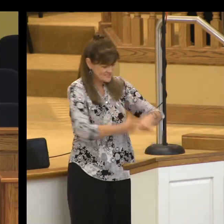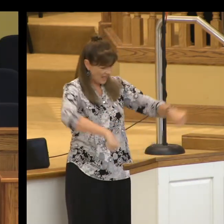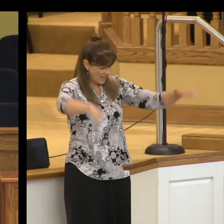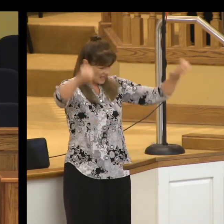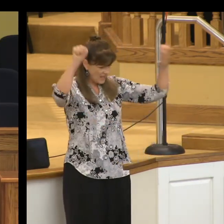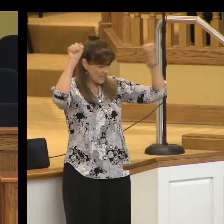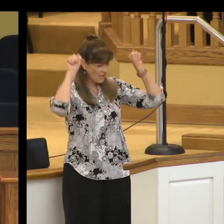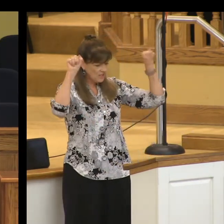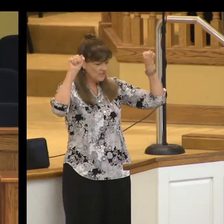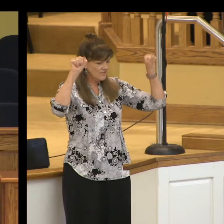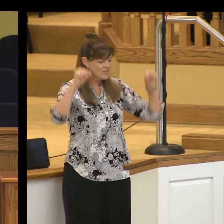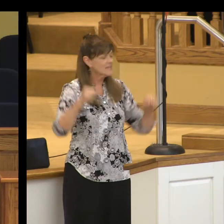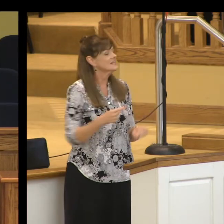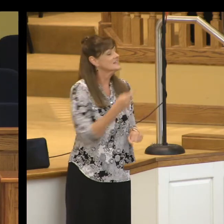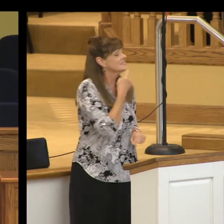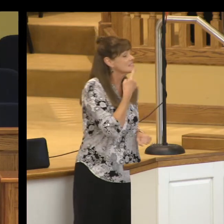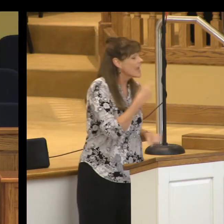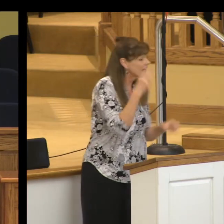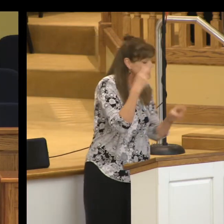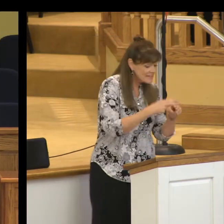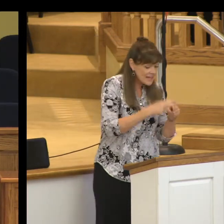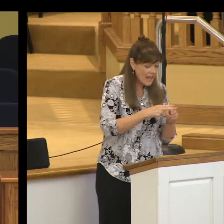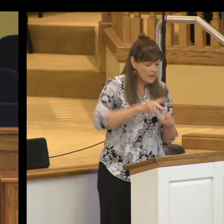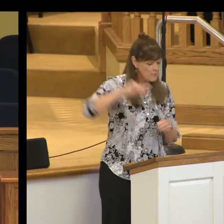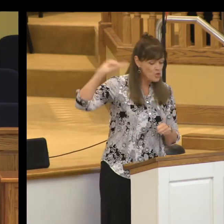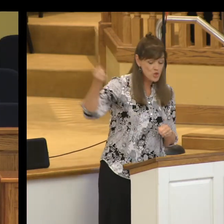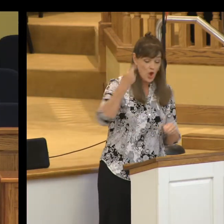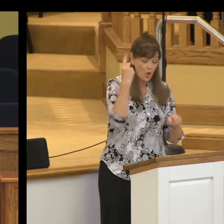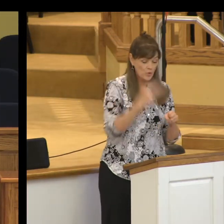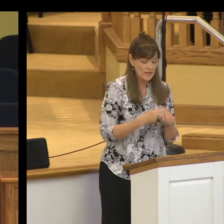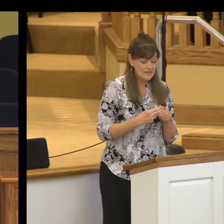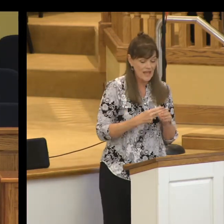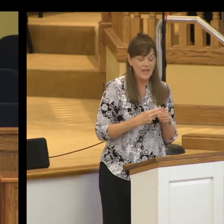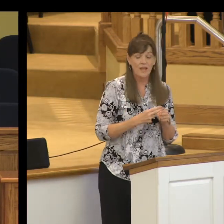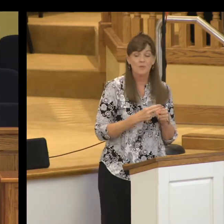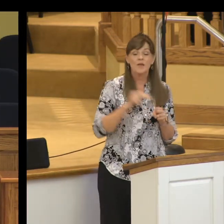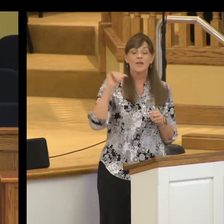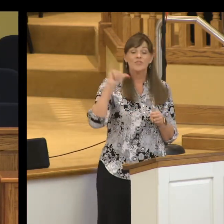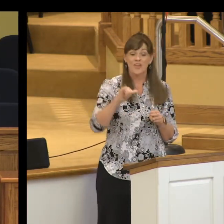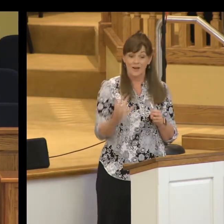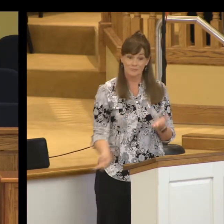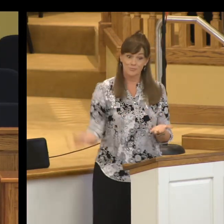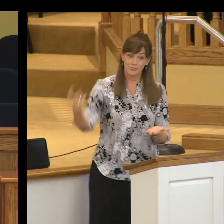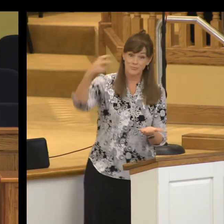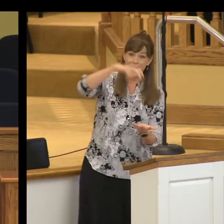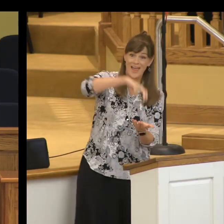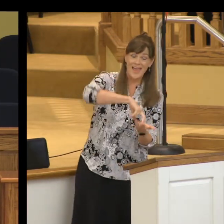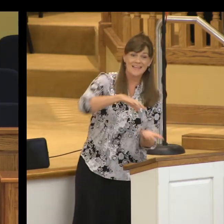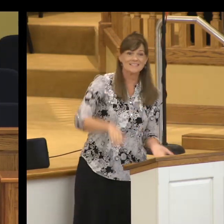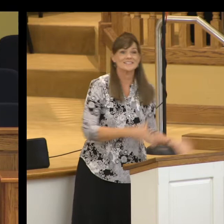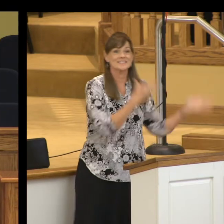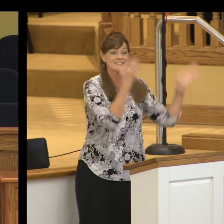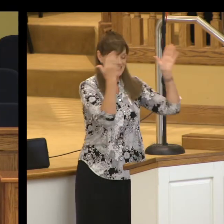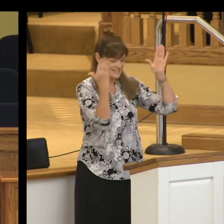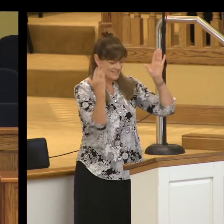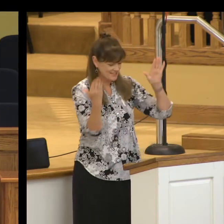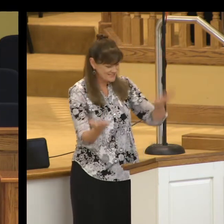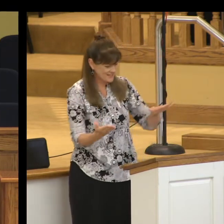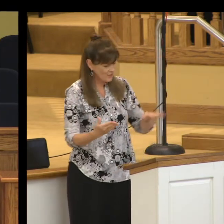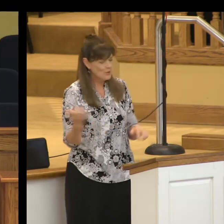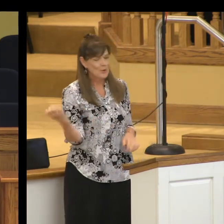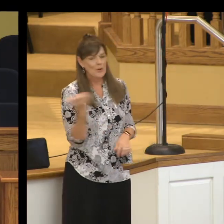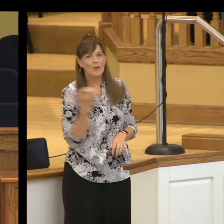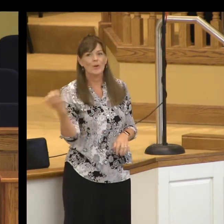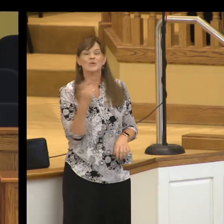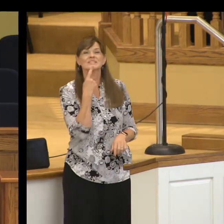save. Say the name, the only name by which the dead are raised.